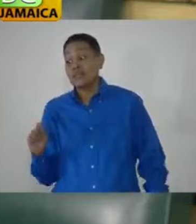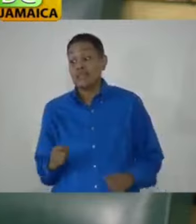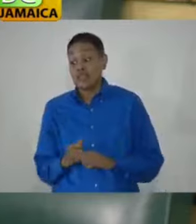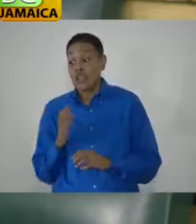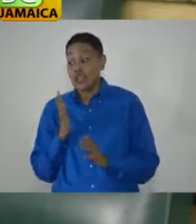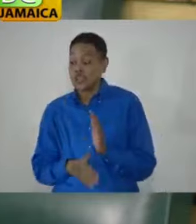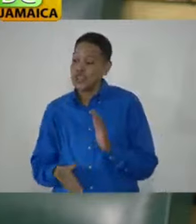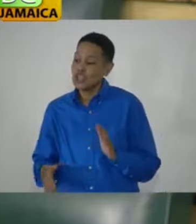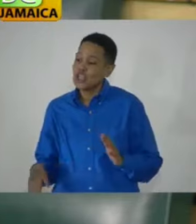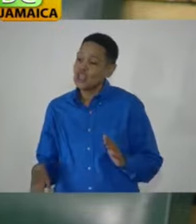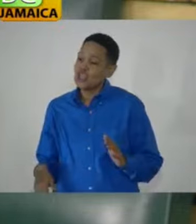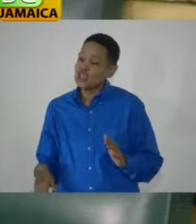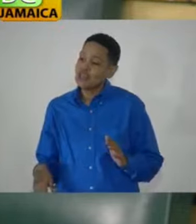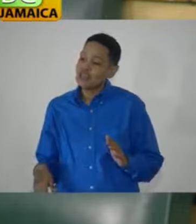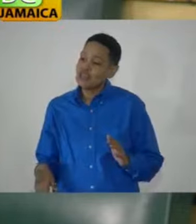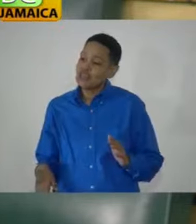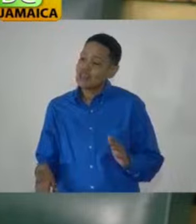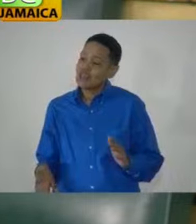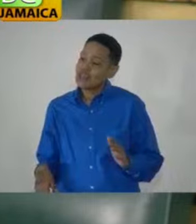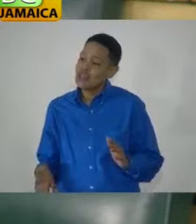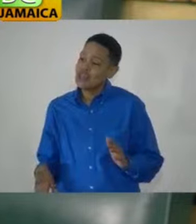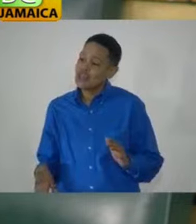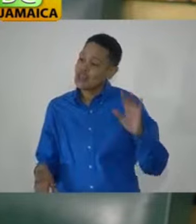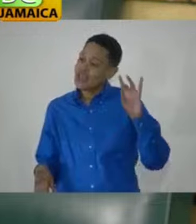2026-27 of